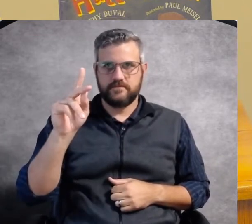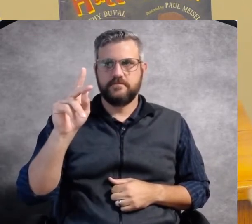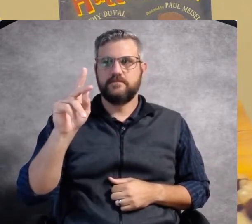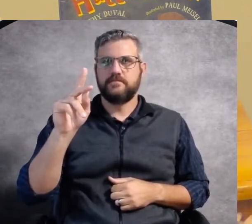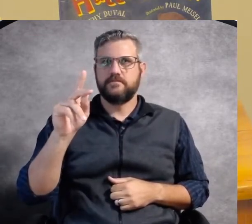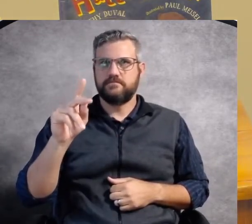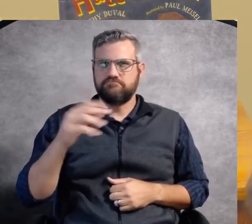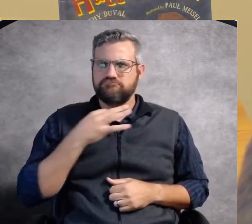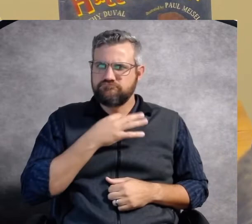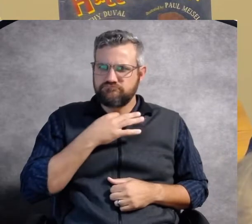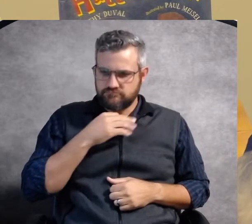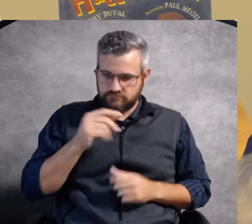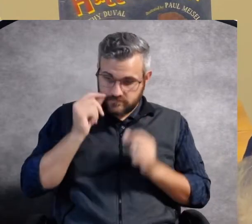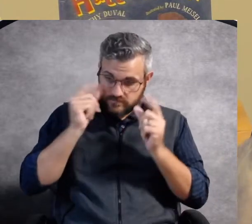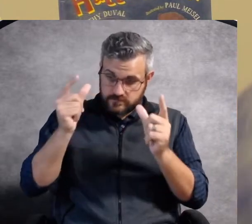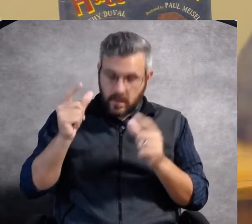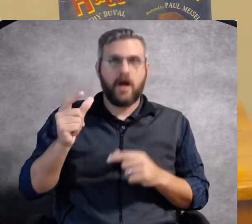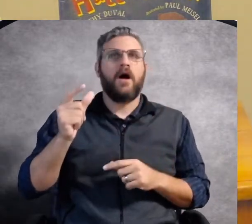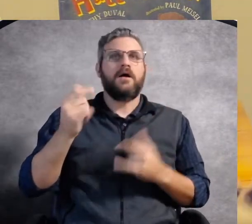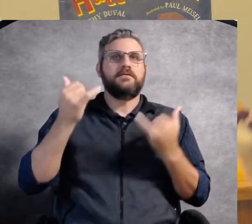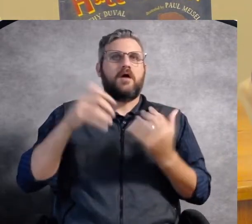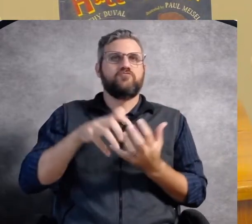Alright, let's see if he'll wake up.